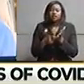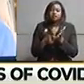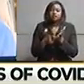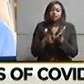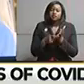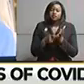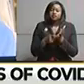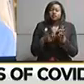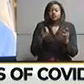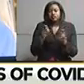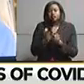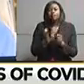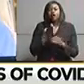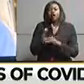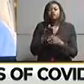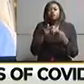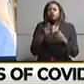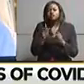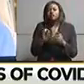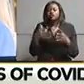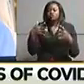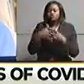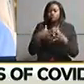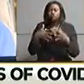then we started moving on Wednesday.